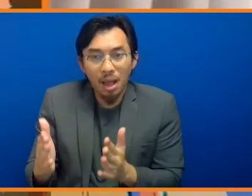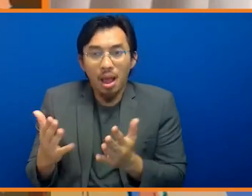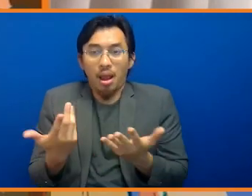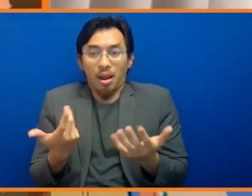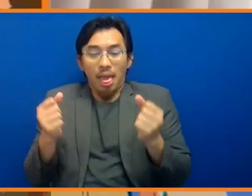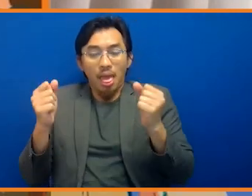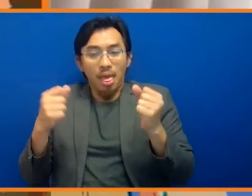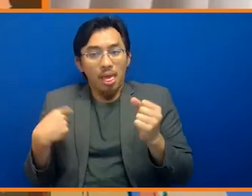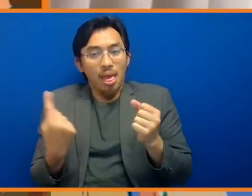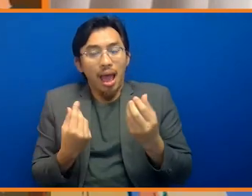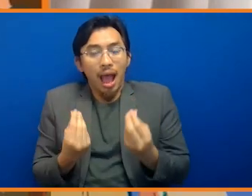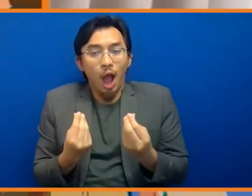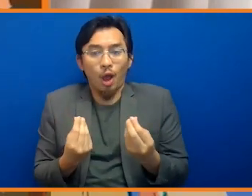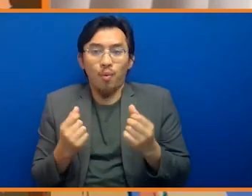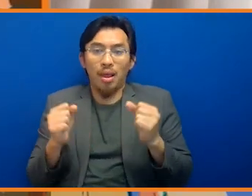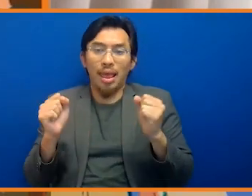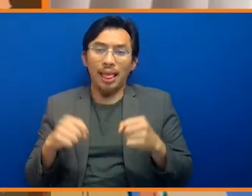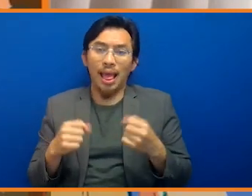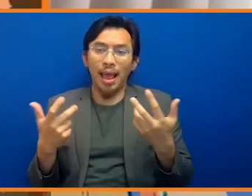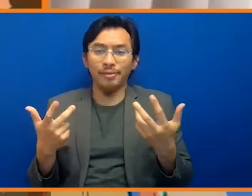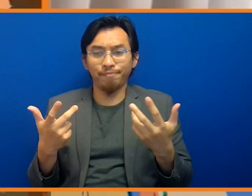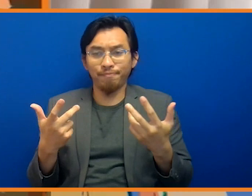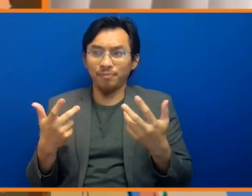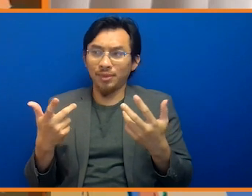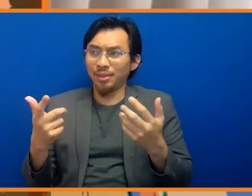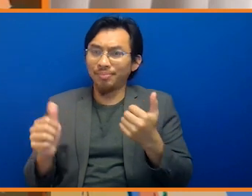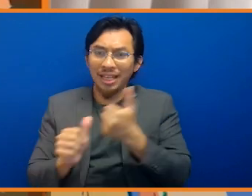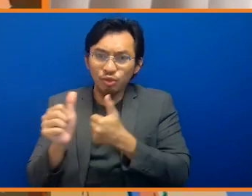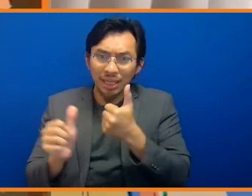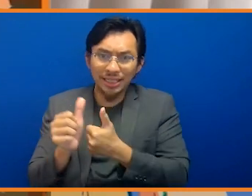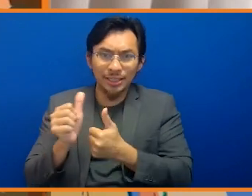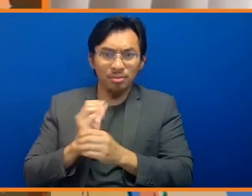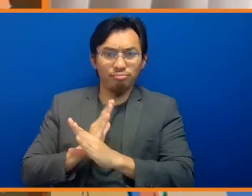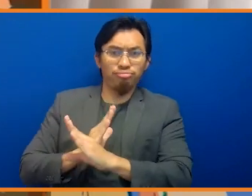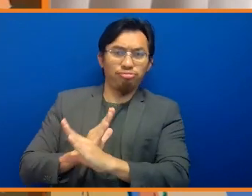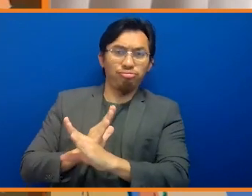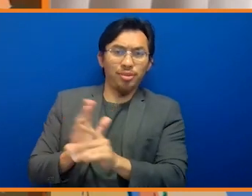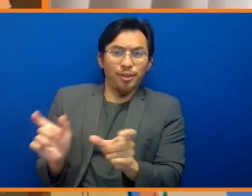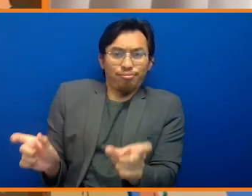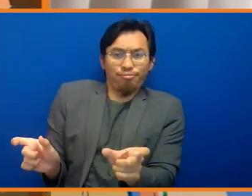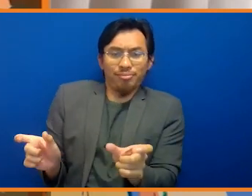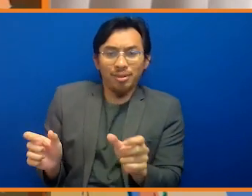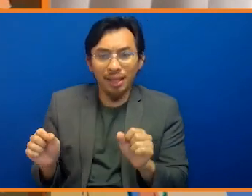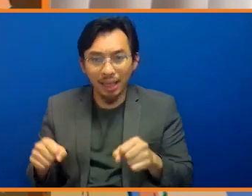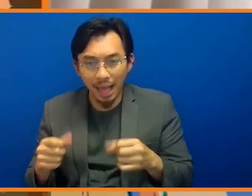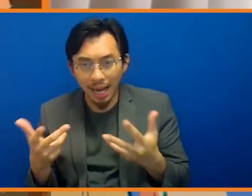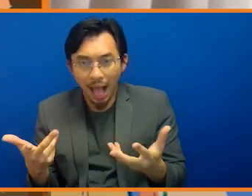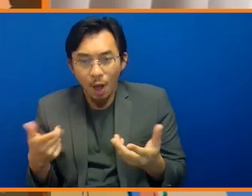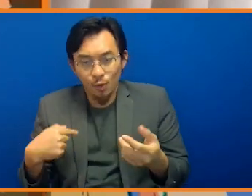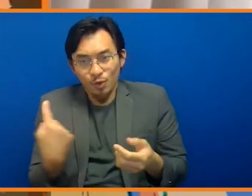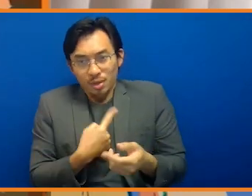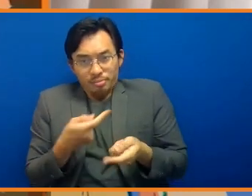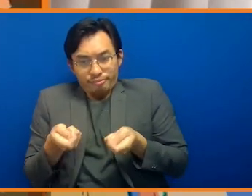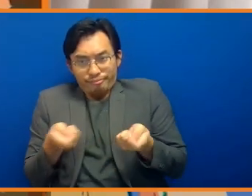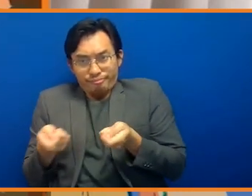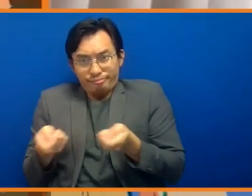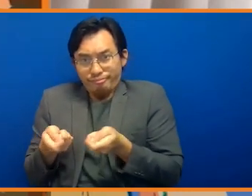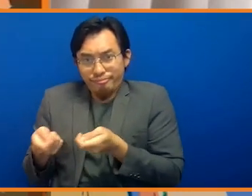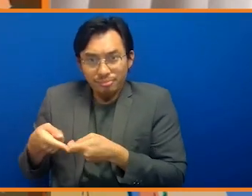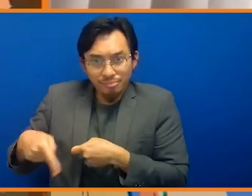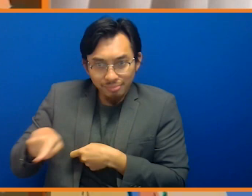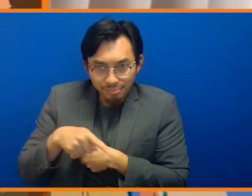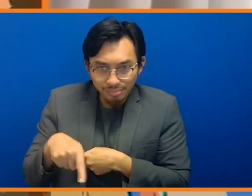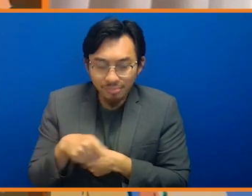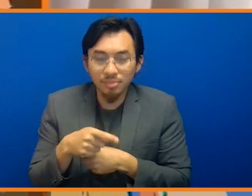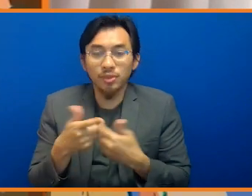we how can we prevent for any of the huge risk or how can we manage it as a developer. And don'ts is just